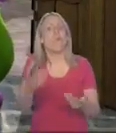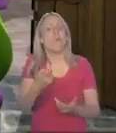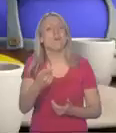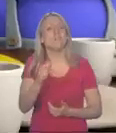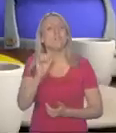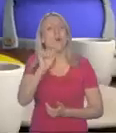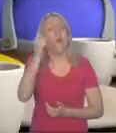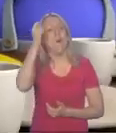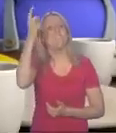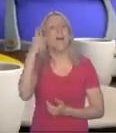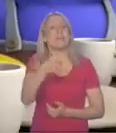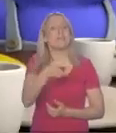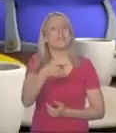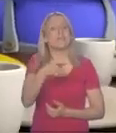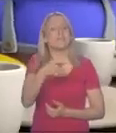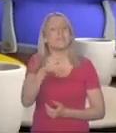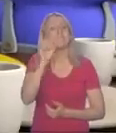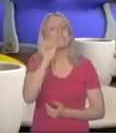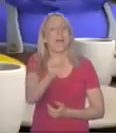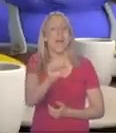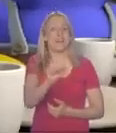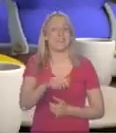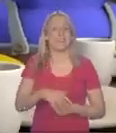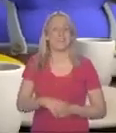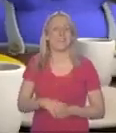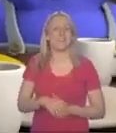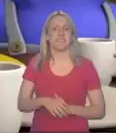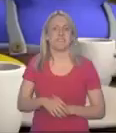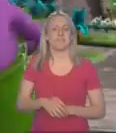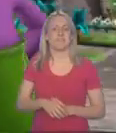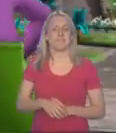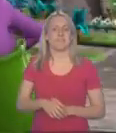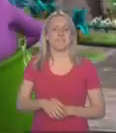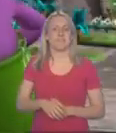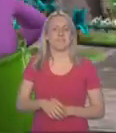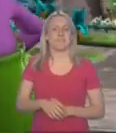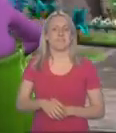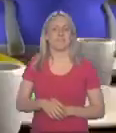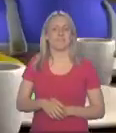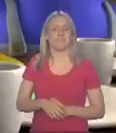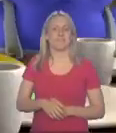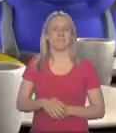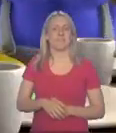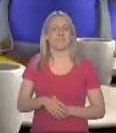invention. Oh, of course. Your invention. Yes, that's right.